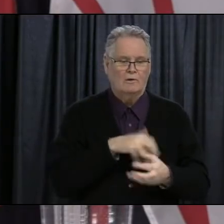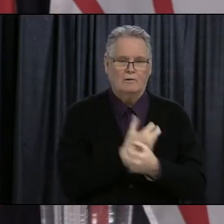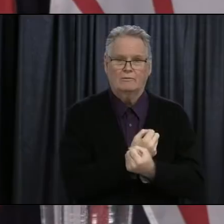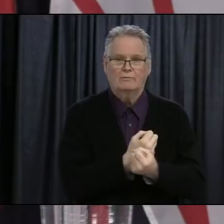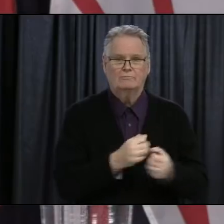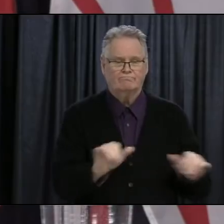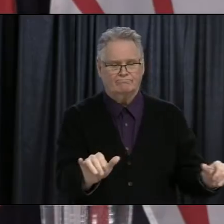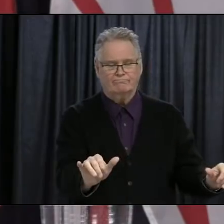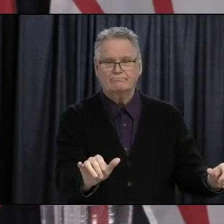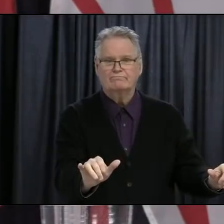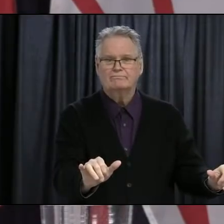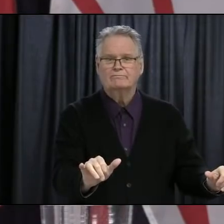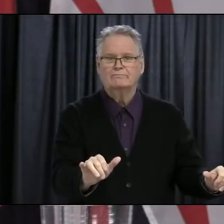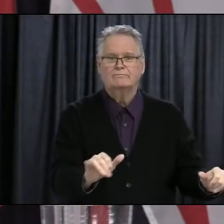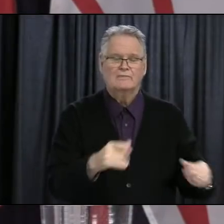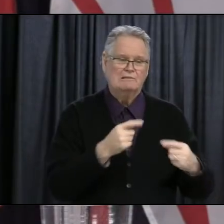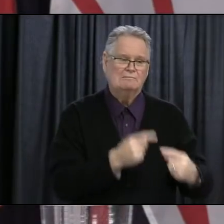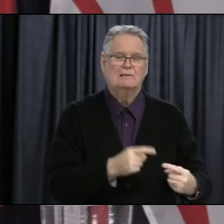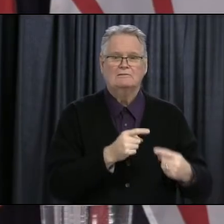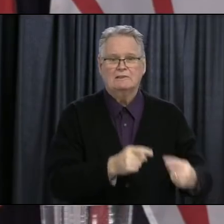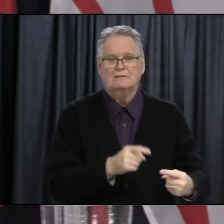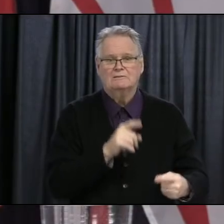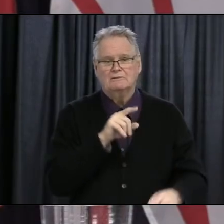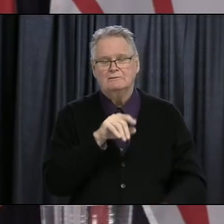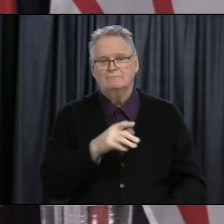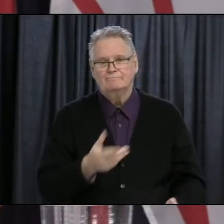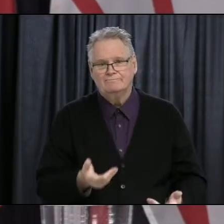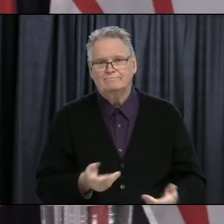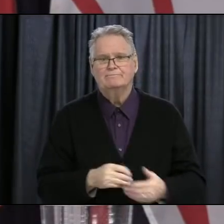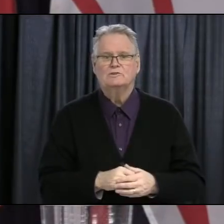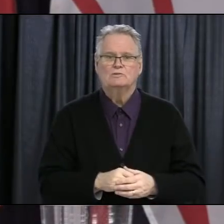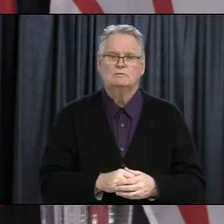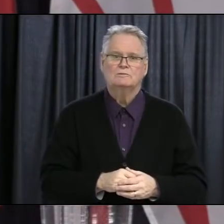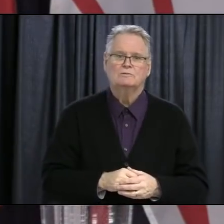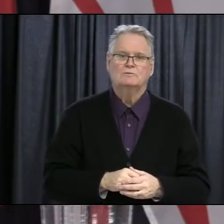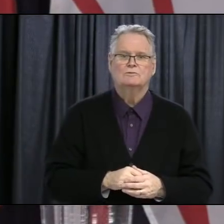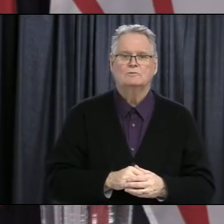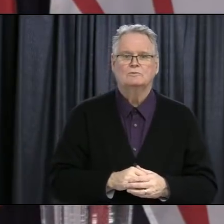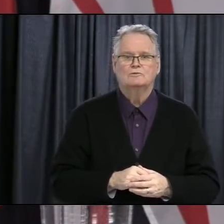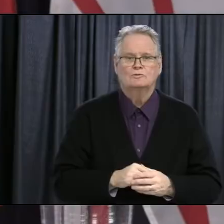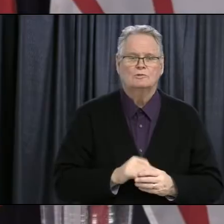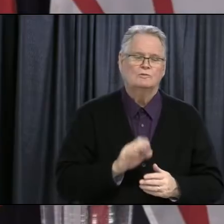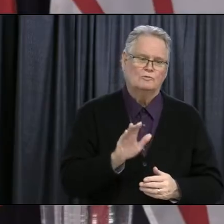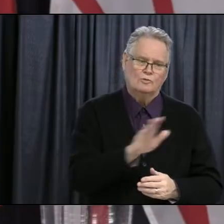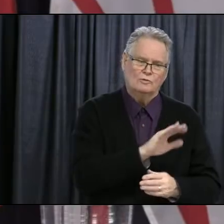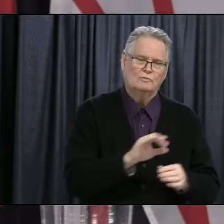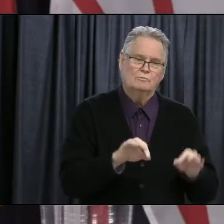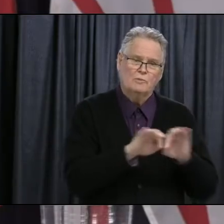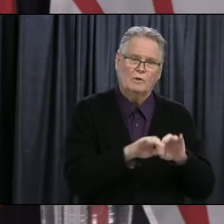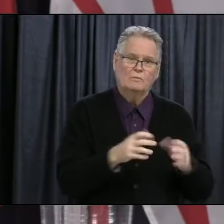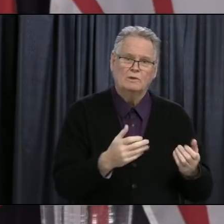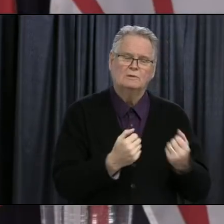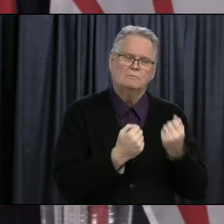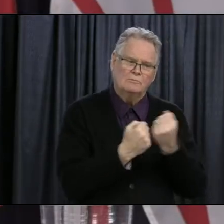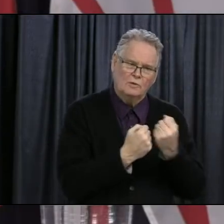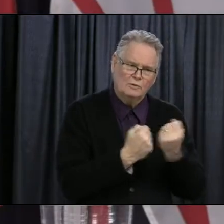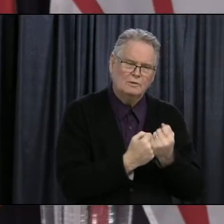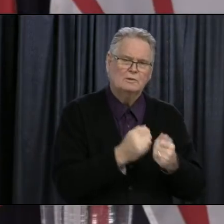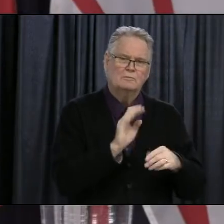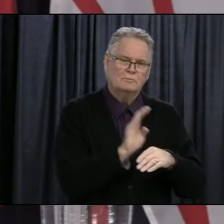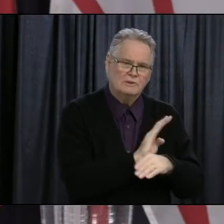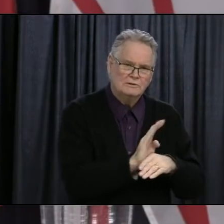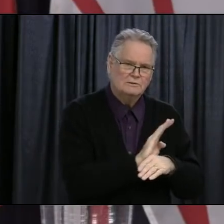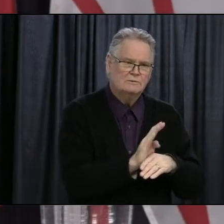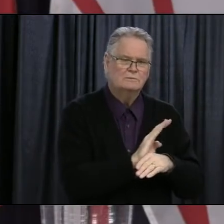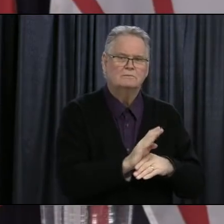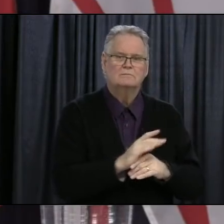businesses where you can. There are safe ways to do so. But I'll certainly take that back, Peter. Thank you for that feedback and to ensure that all the calls